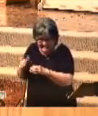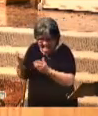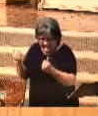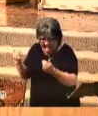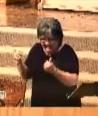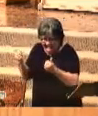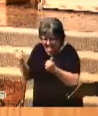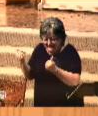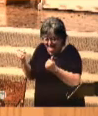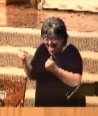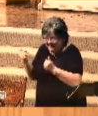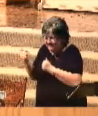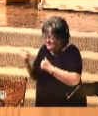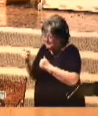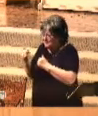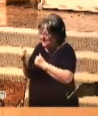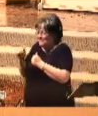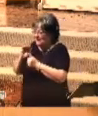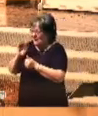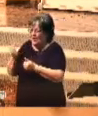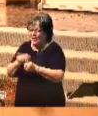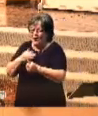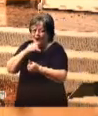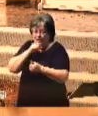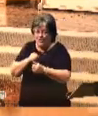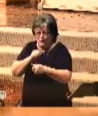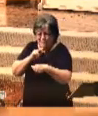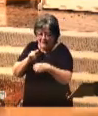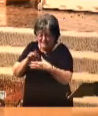Our old nature, we all have that.